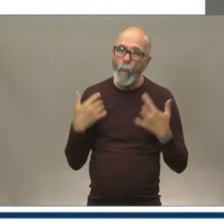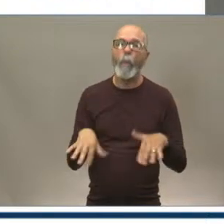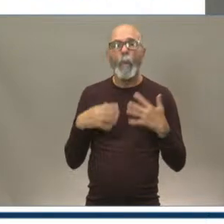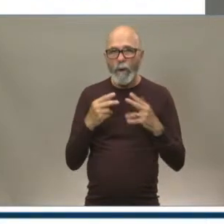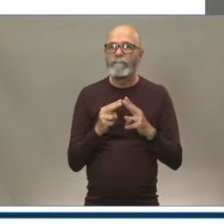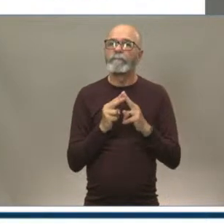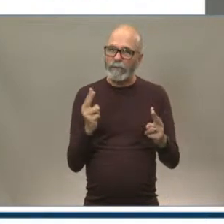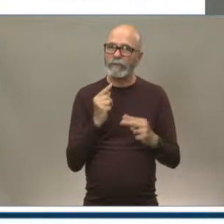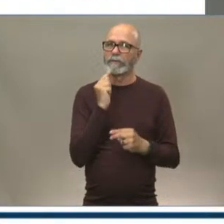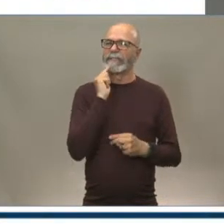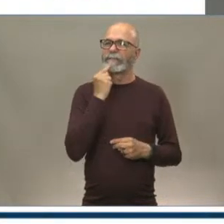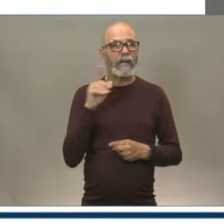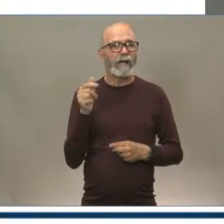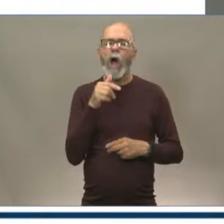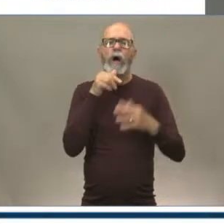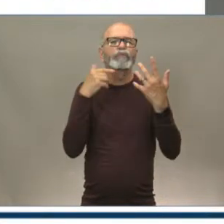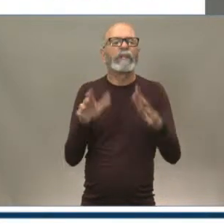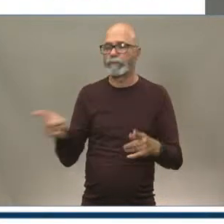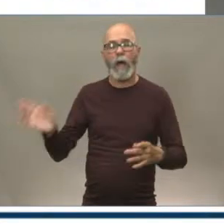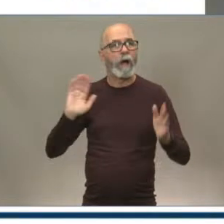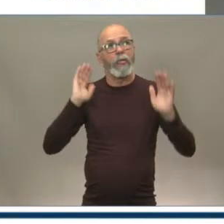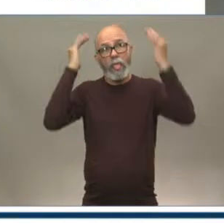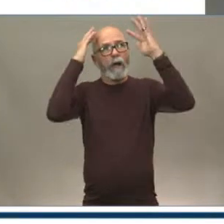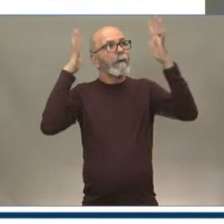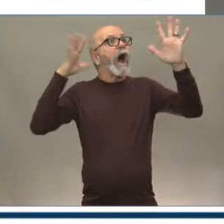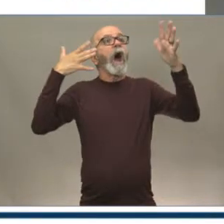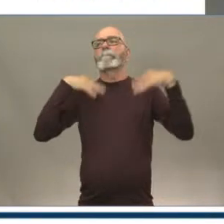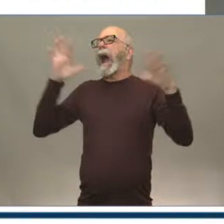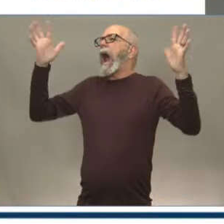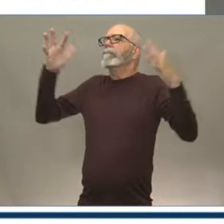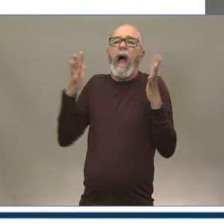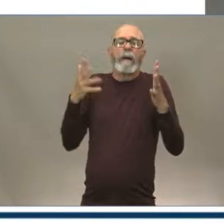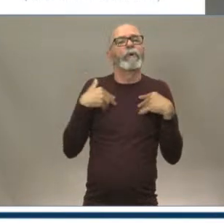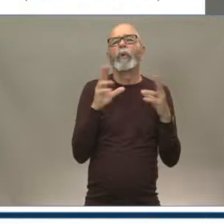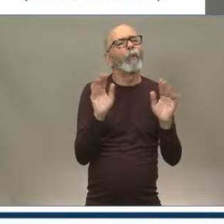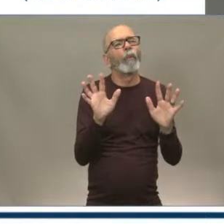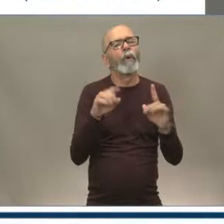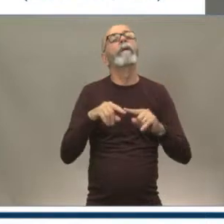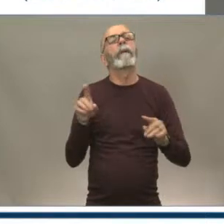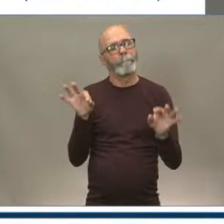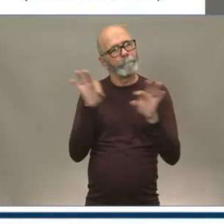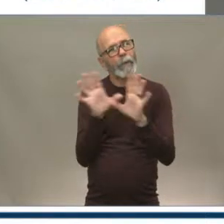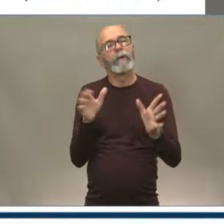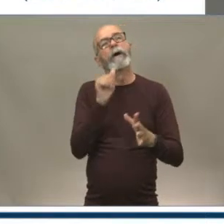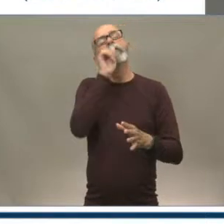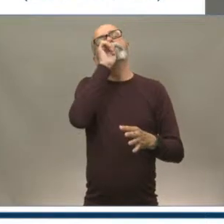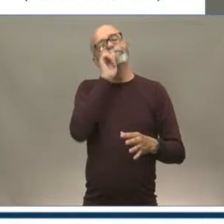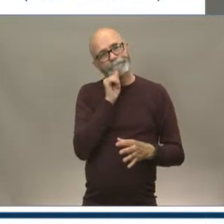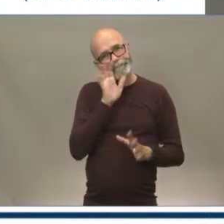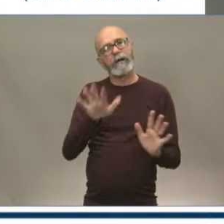not panic. Be patient. Stay calm and stay home.